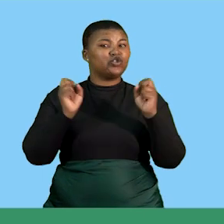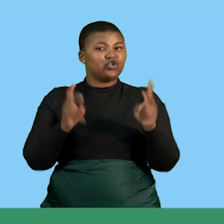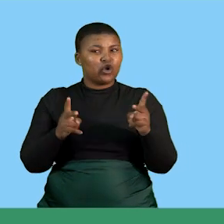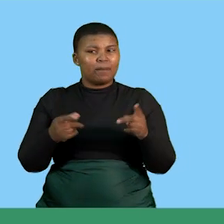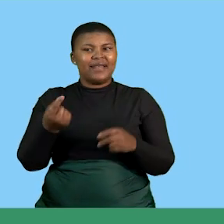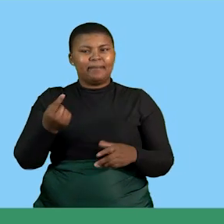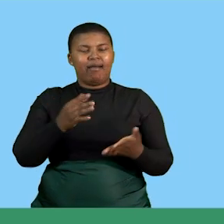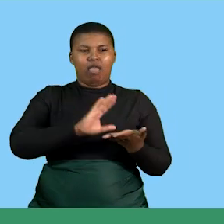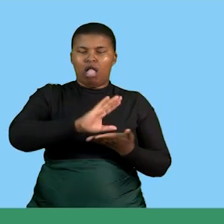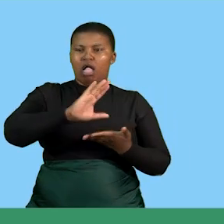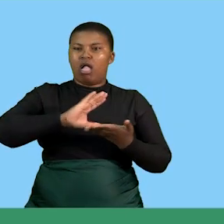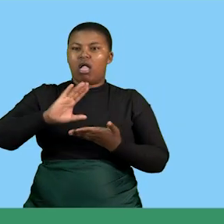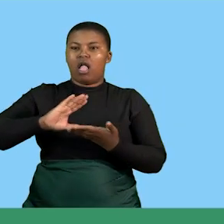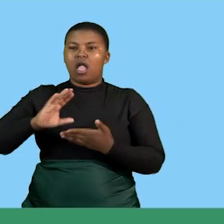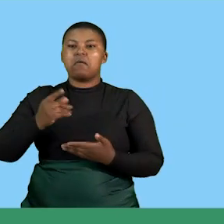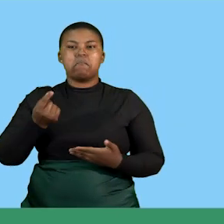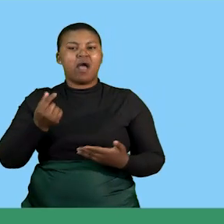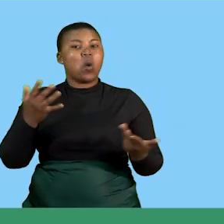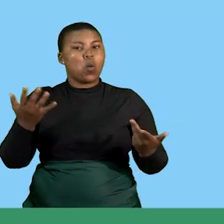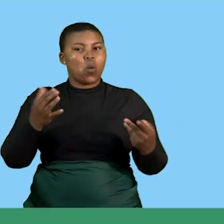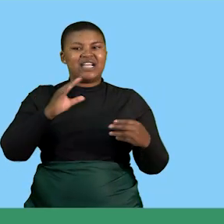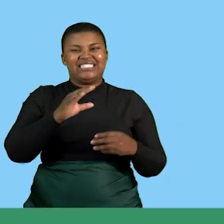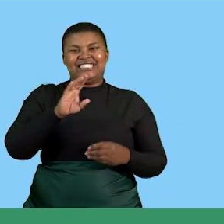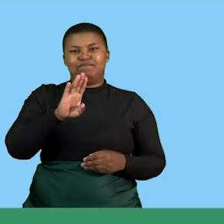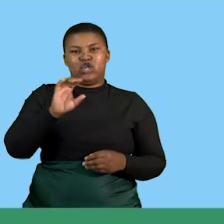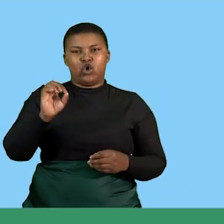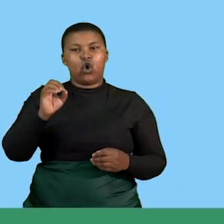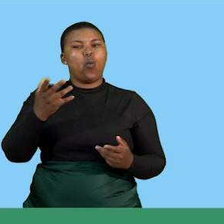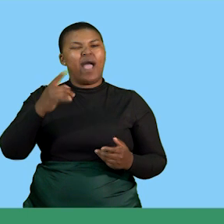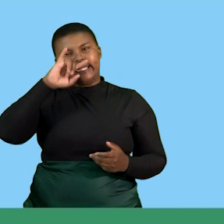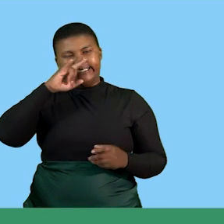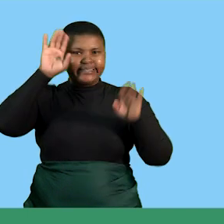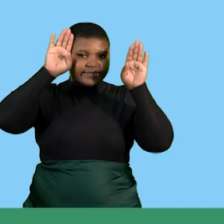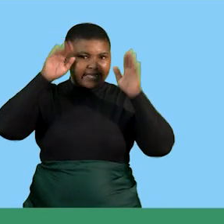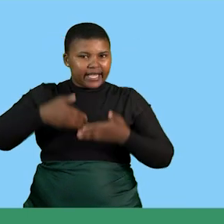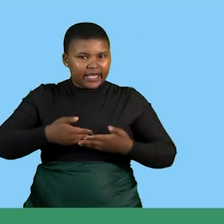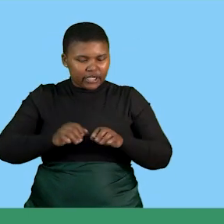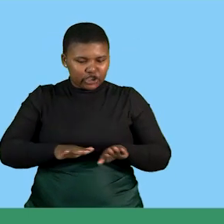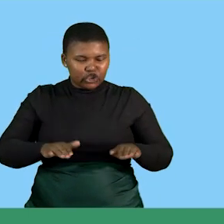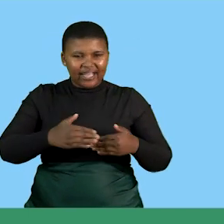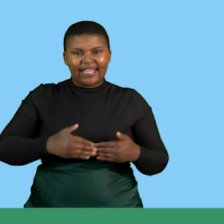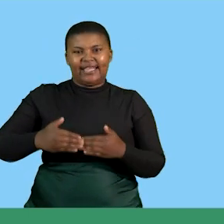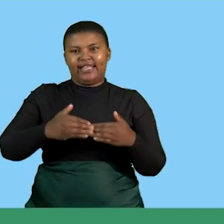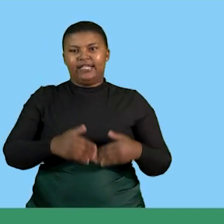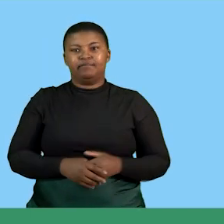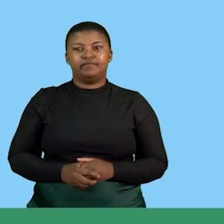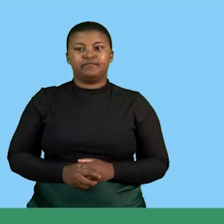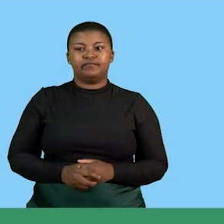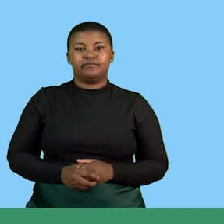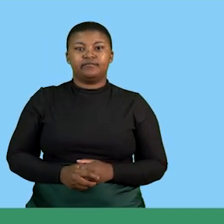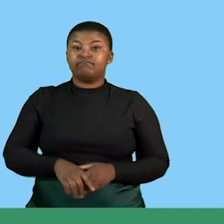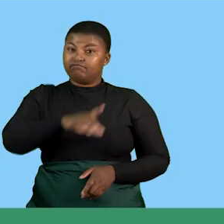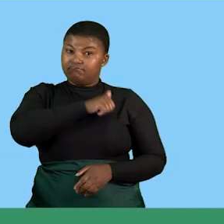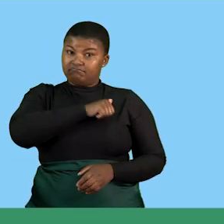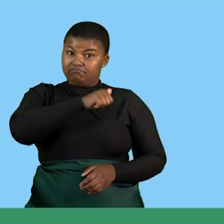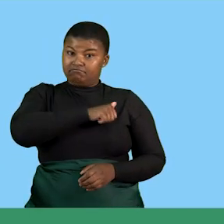regularly donates money to the local community-based organization, Sunshine Daycare. So we are lucky now. They only